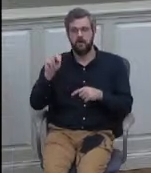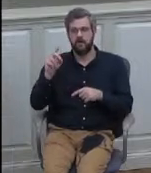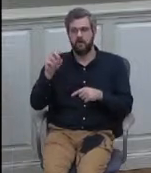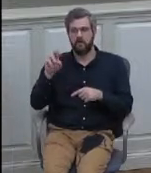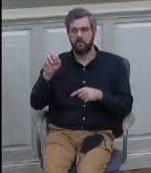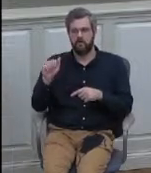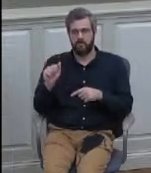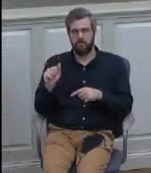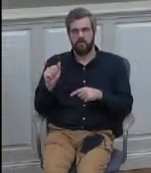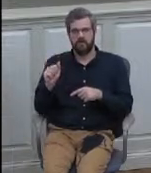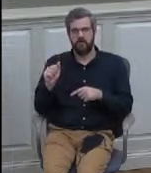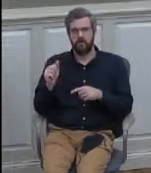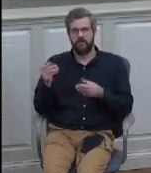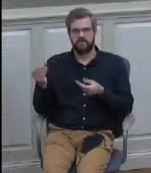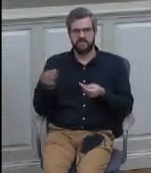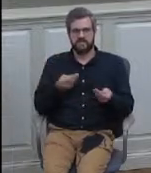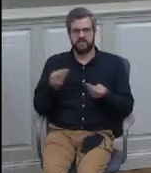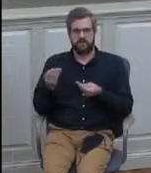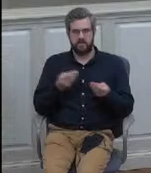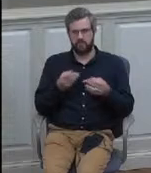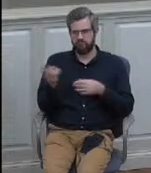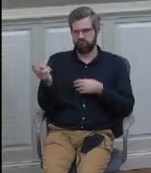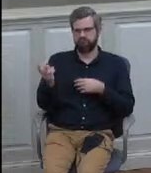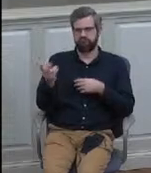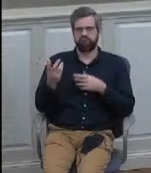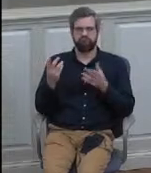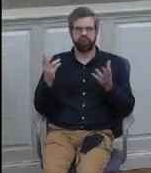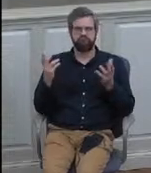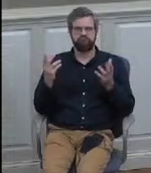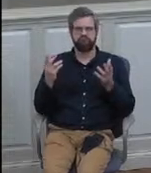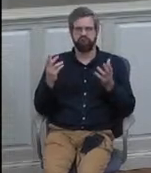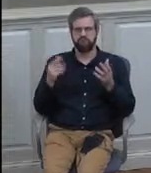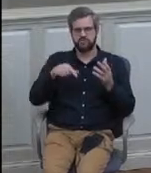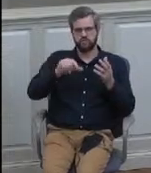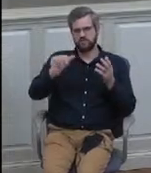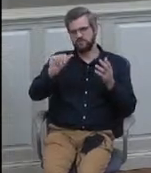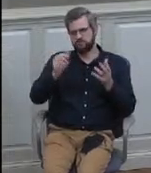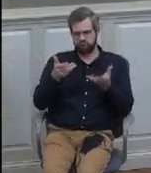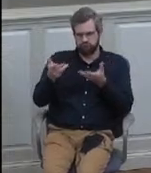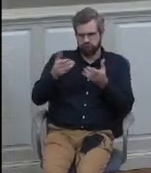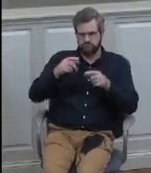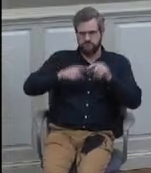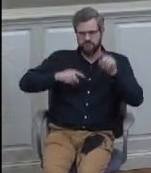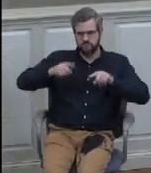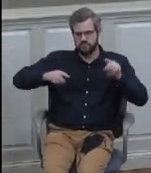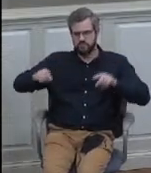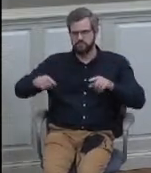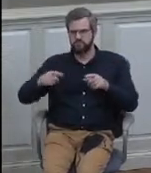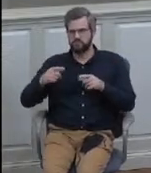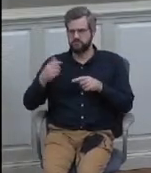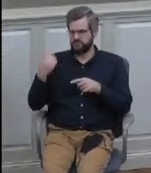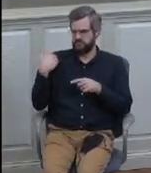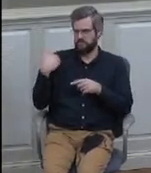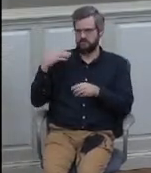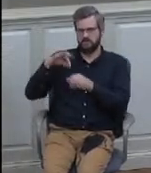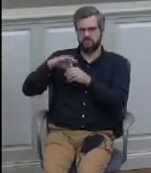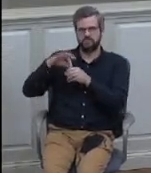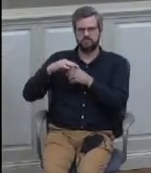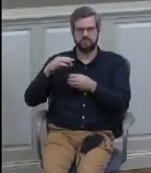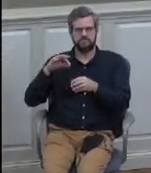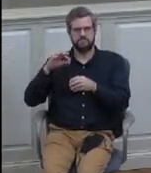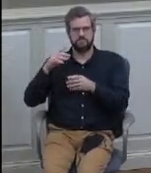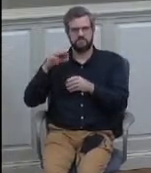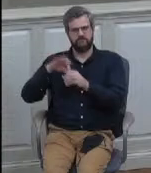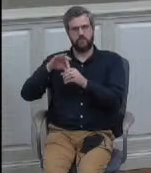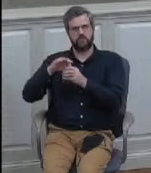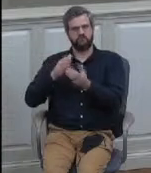be facilitating. They're going to do a little Q&A about diversity in the last election and about voting rights.